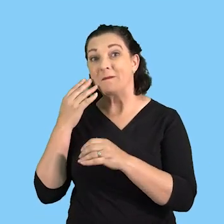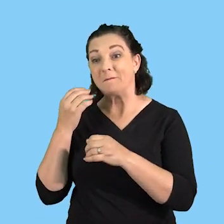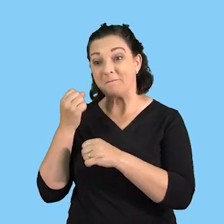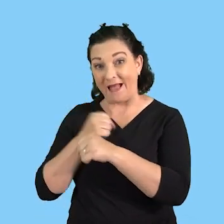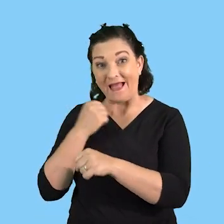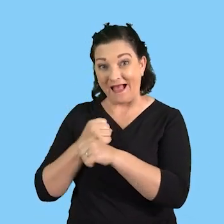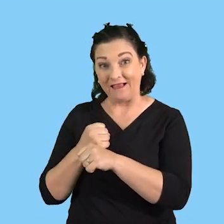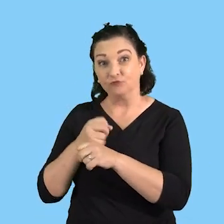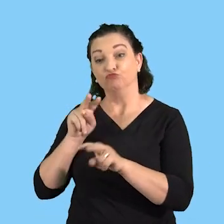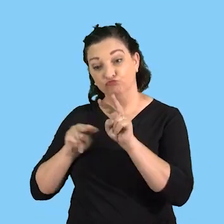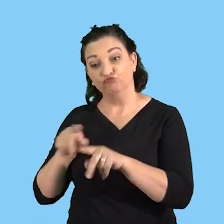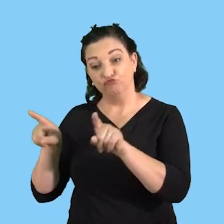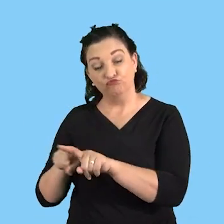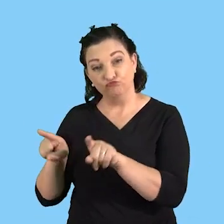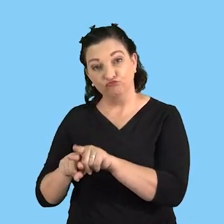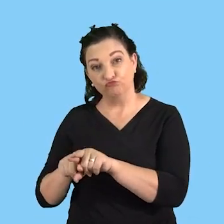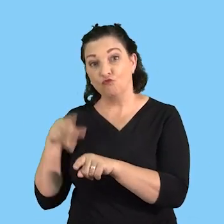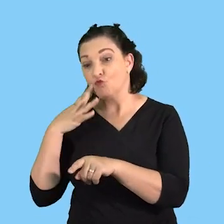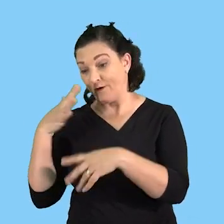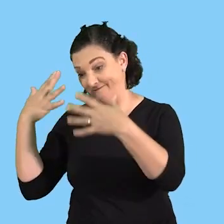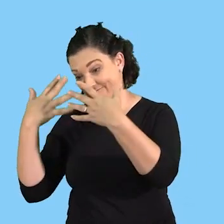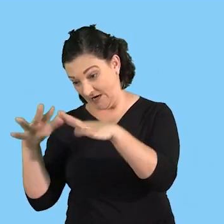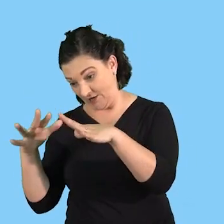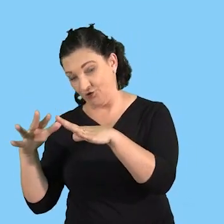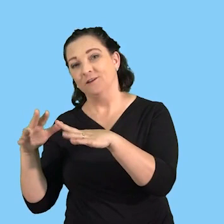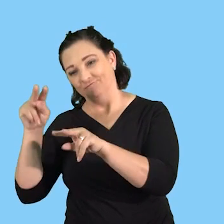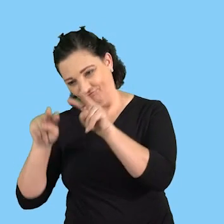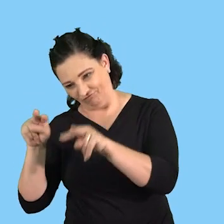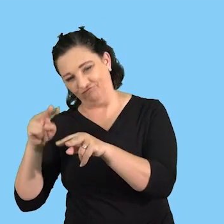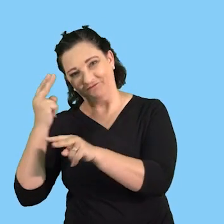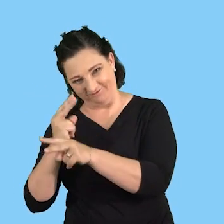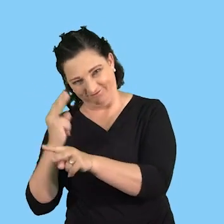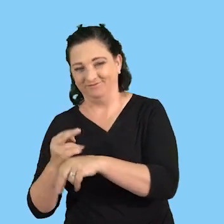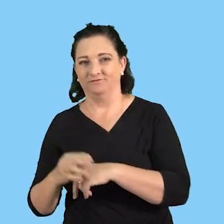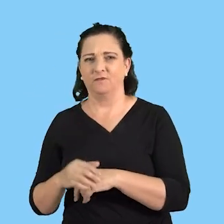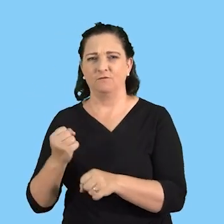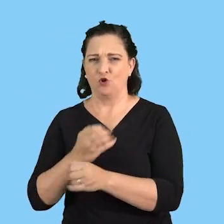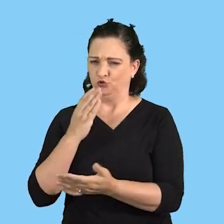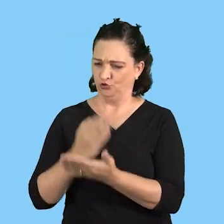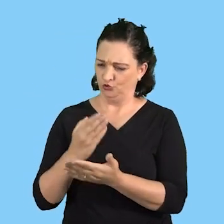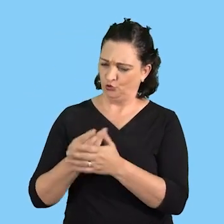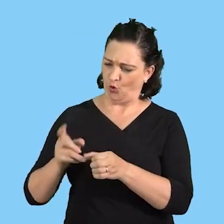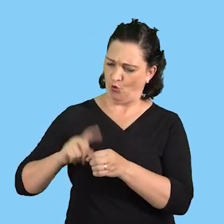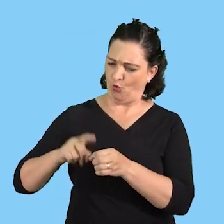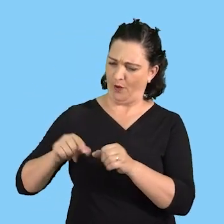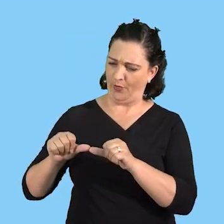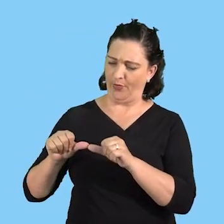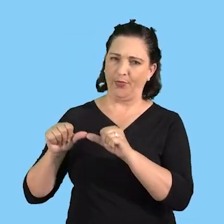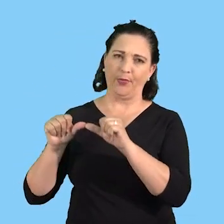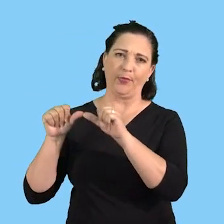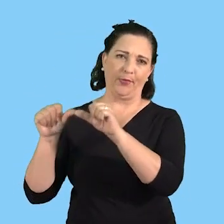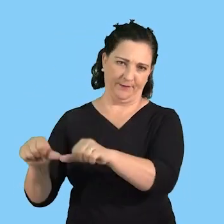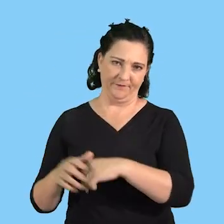production process to ensure that the quality is met at every stage. Now remember that with